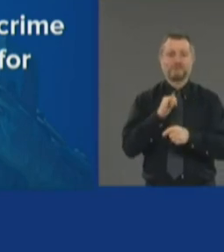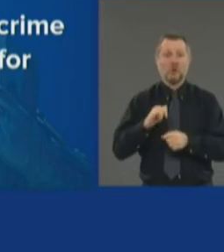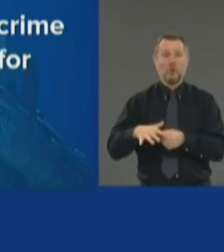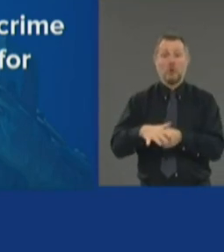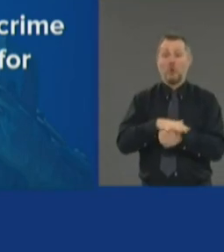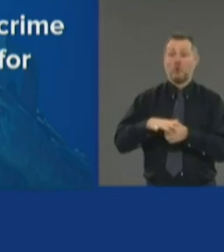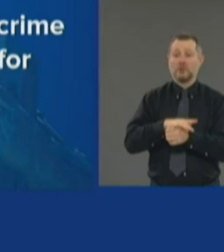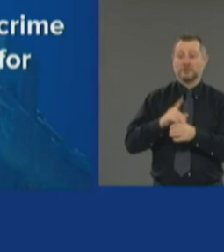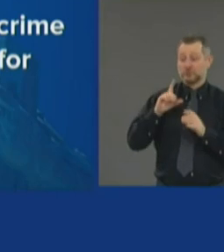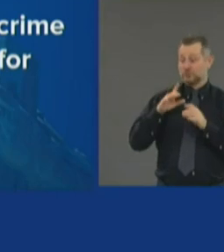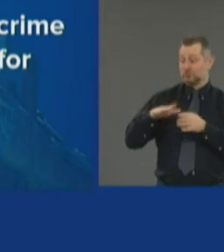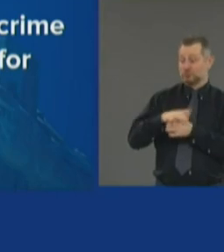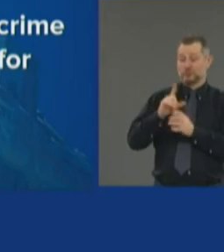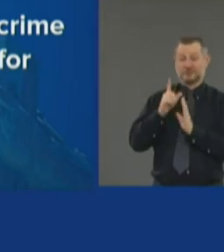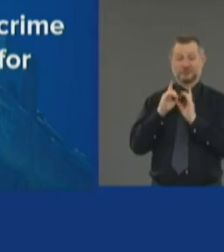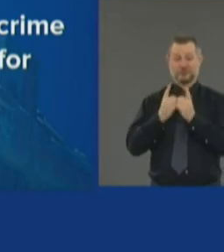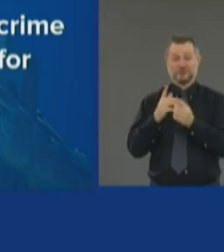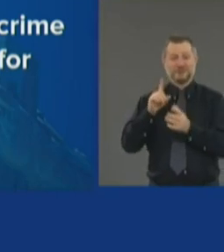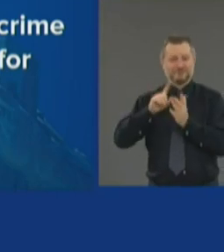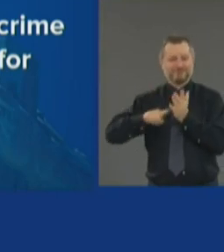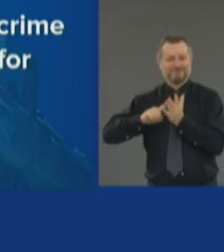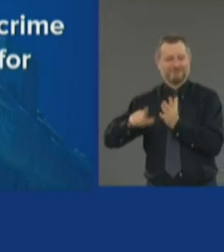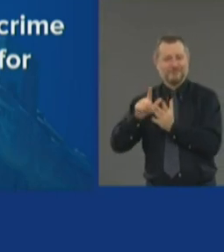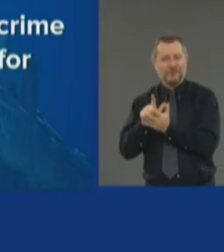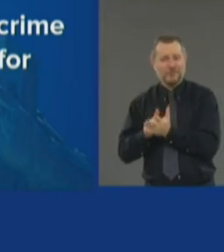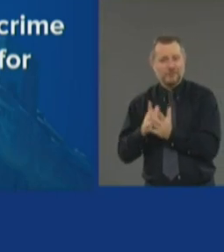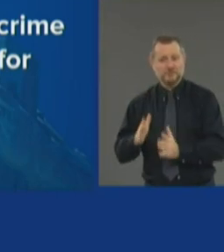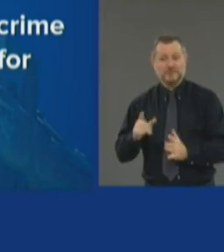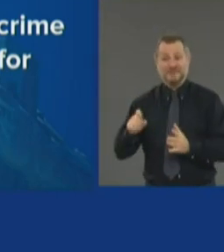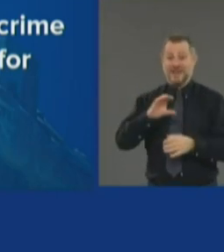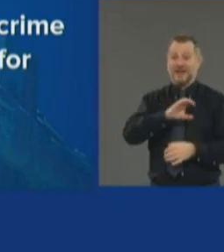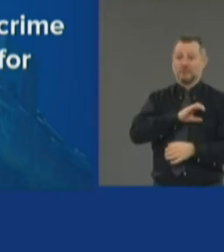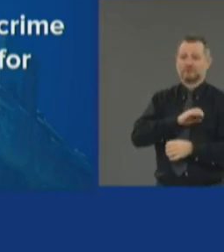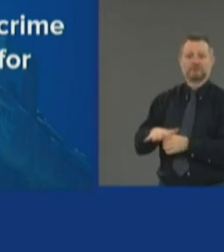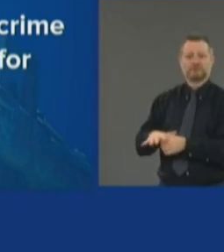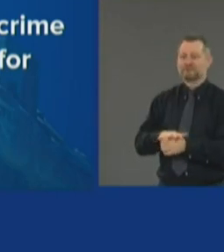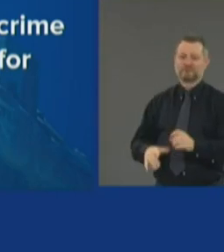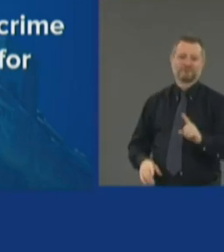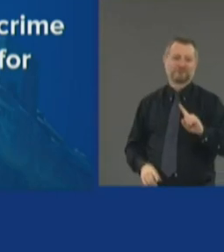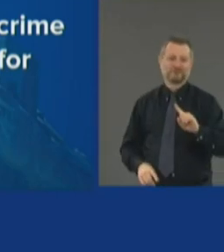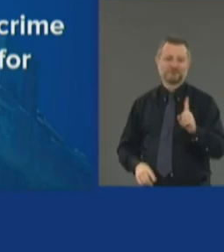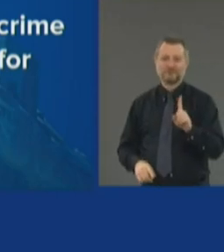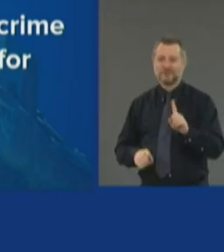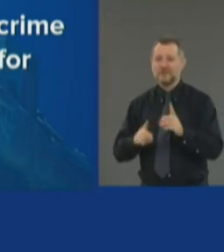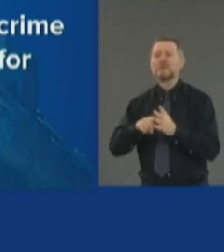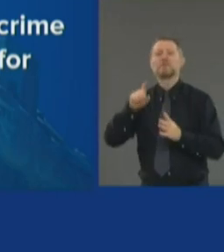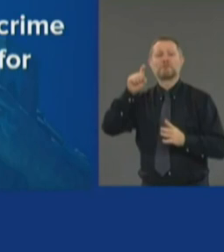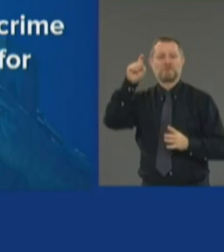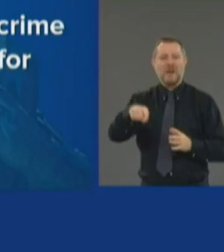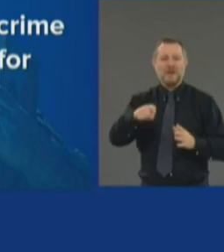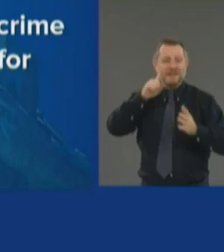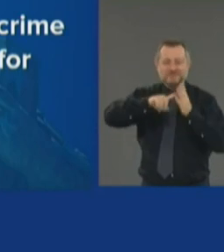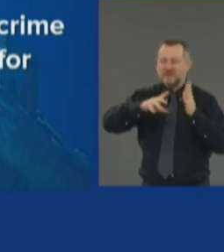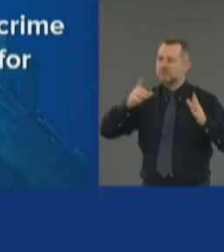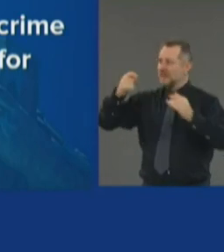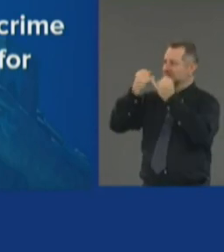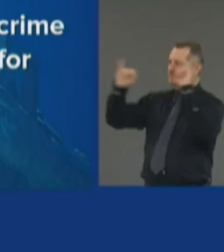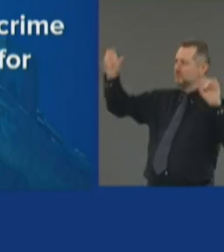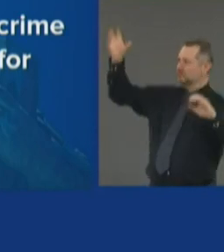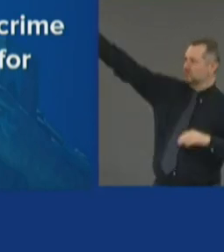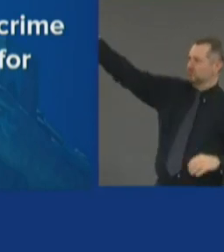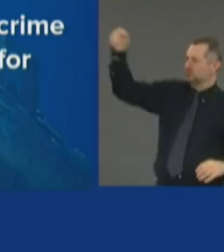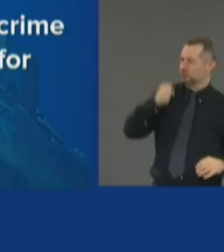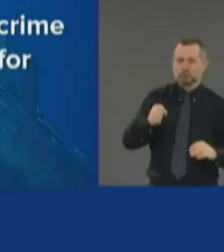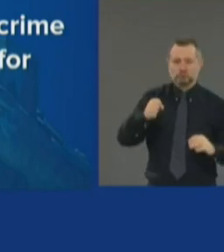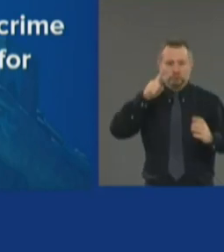to investigate the police force from that county. By executive order, I did the attorney general as an independent